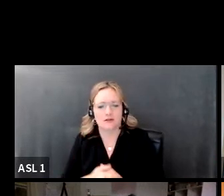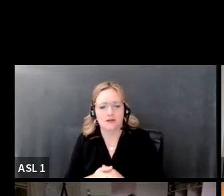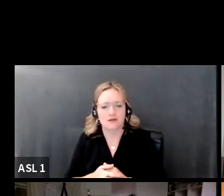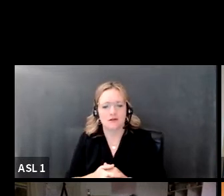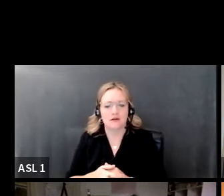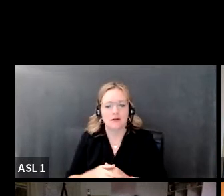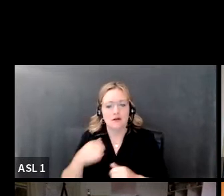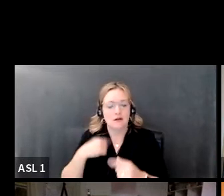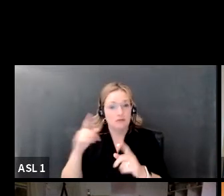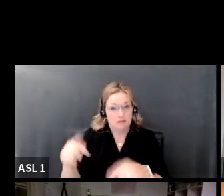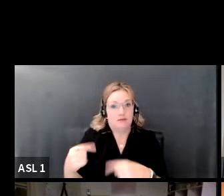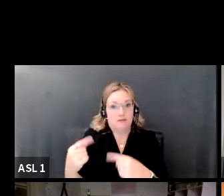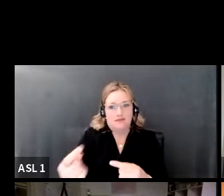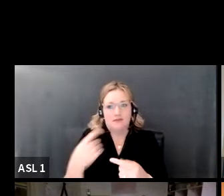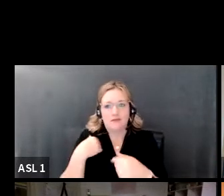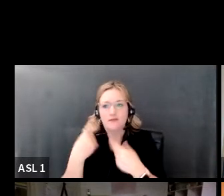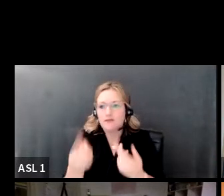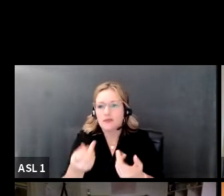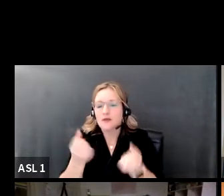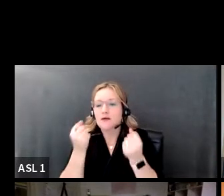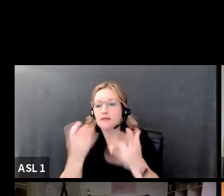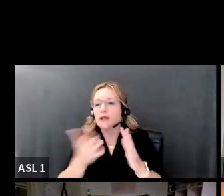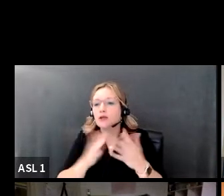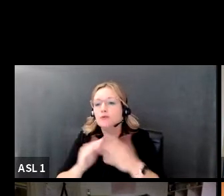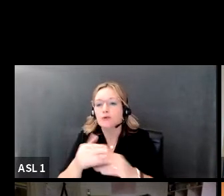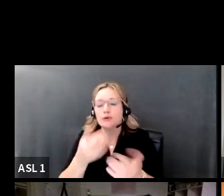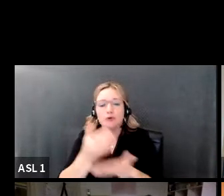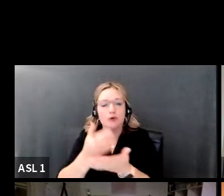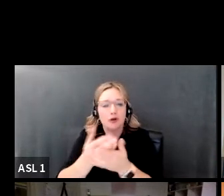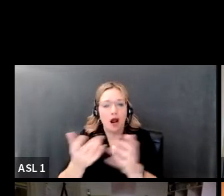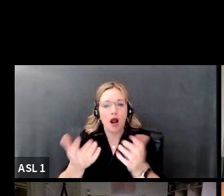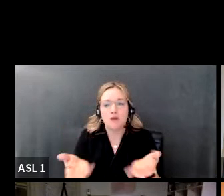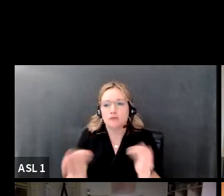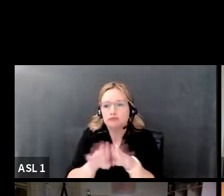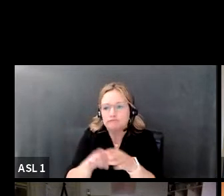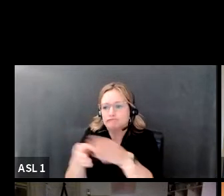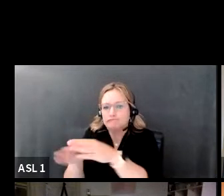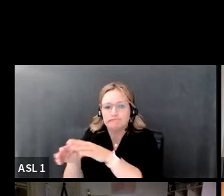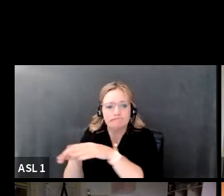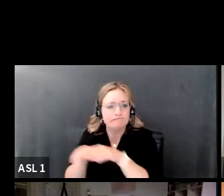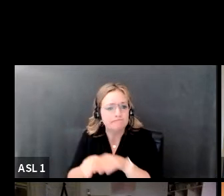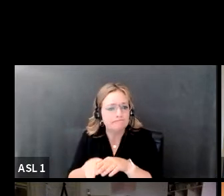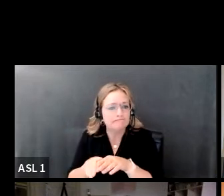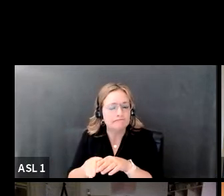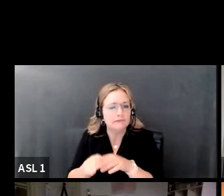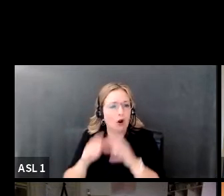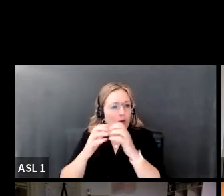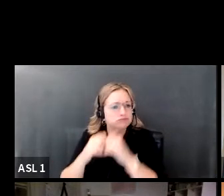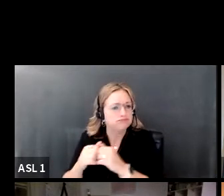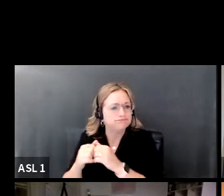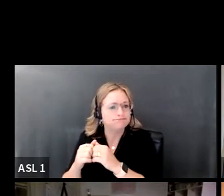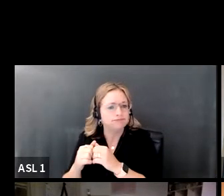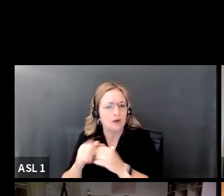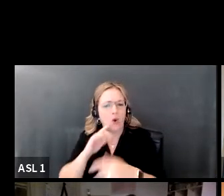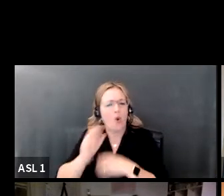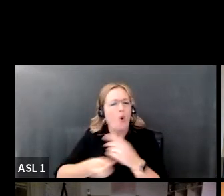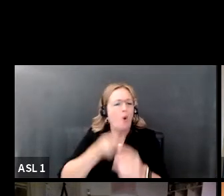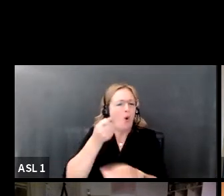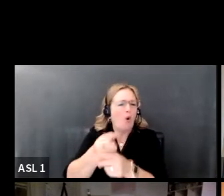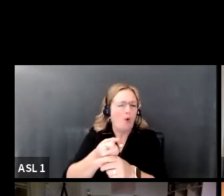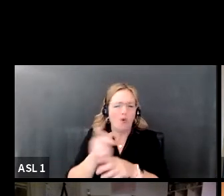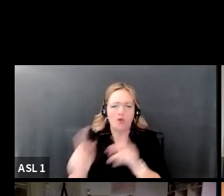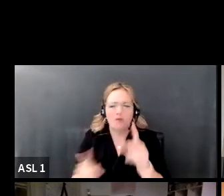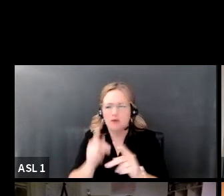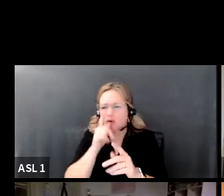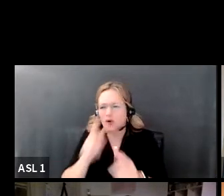months more and more incredibly necessary community resources have shut down and vanished to very immediate concrete and detrimental effects on individual people living in